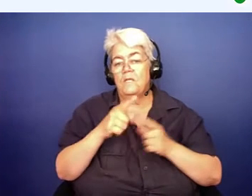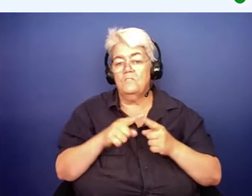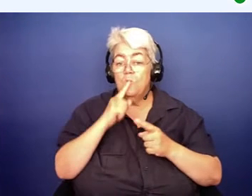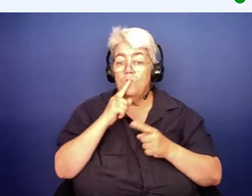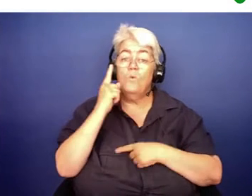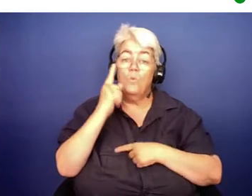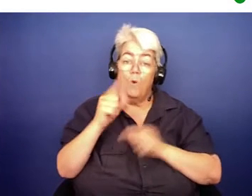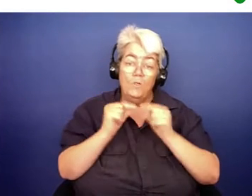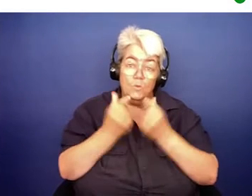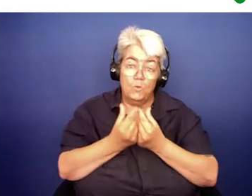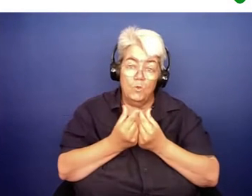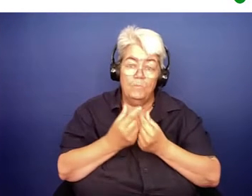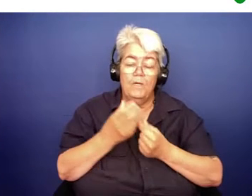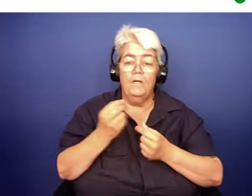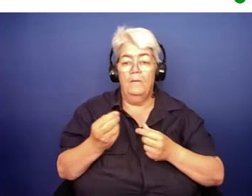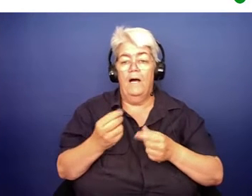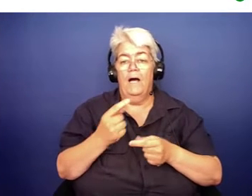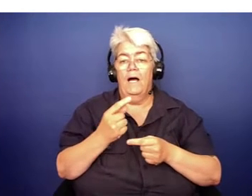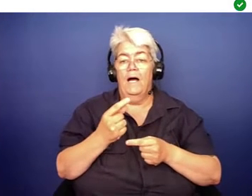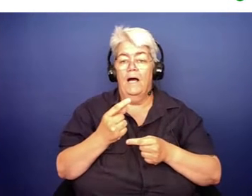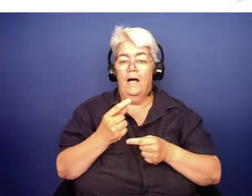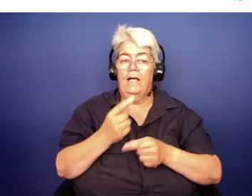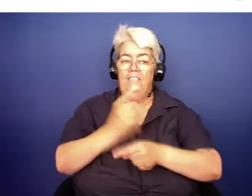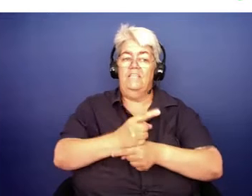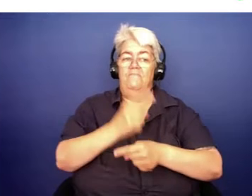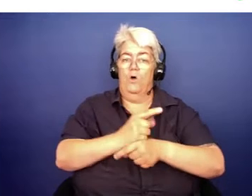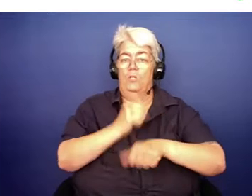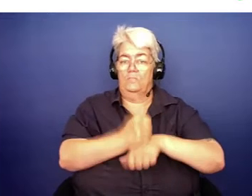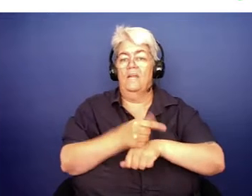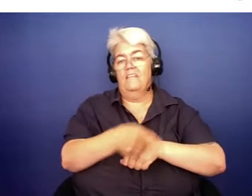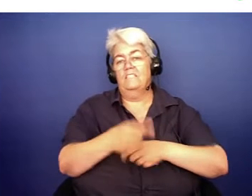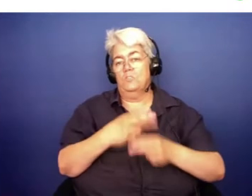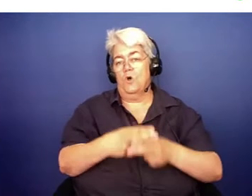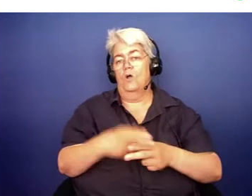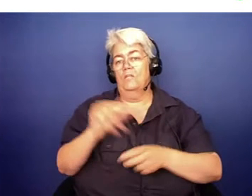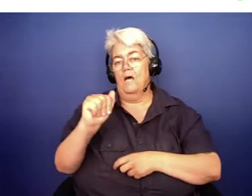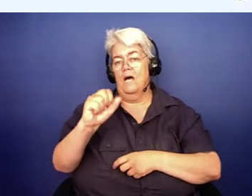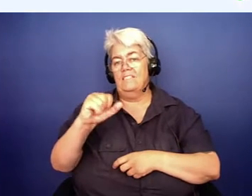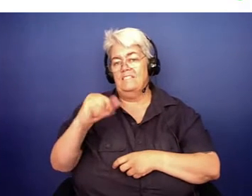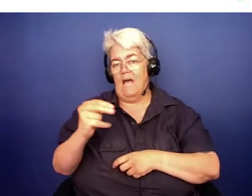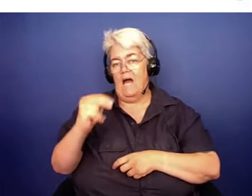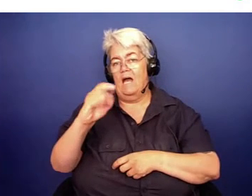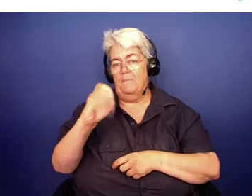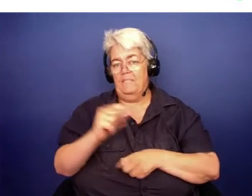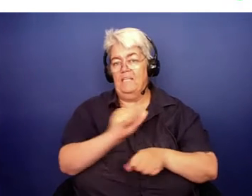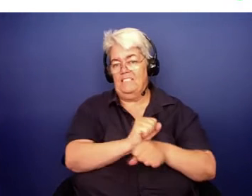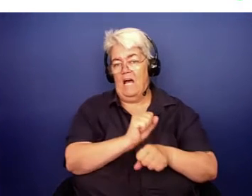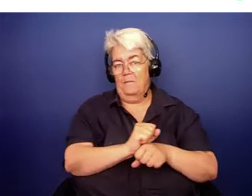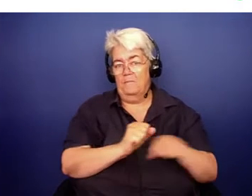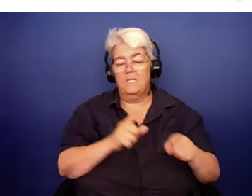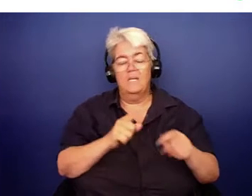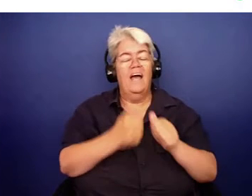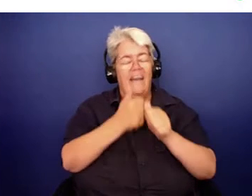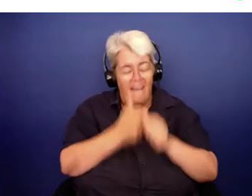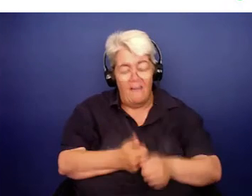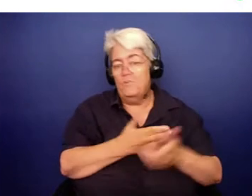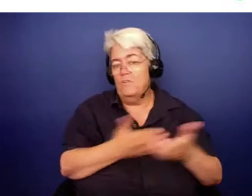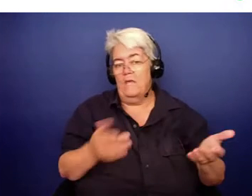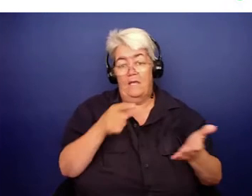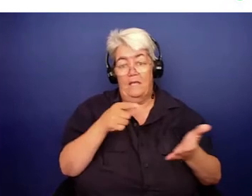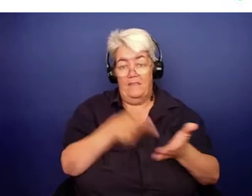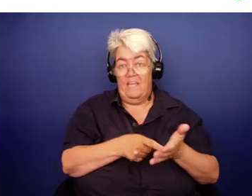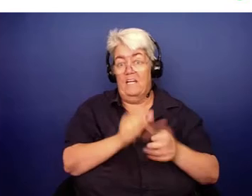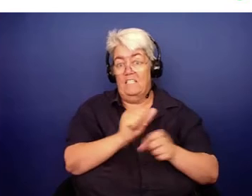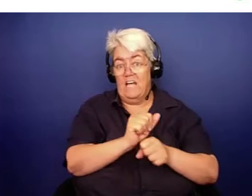group by default, and it's always called assignments. Everything in that group, every graded and in some cases not